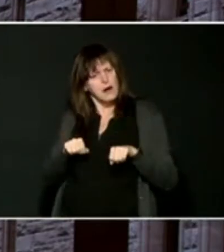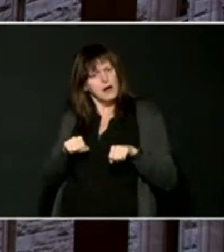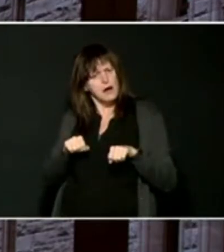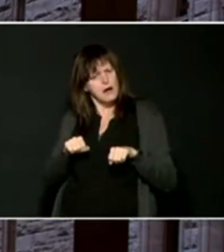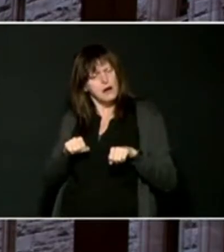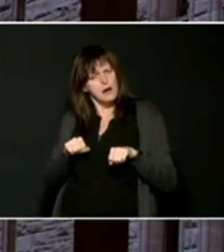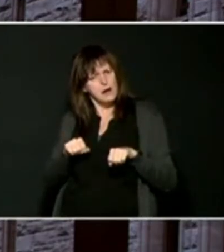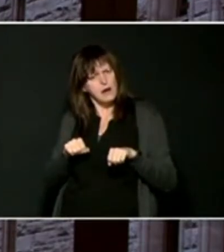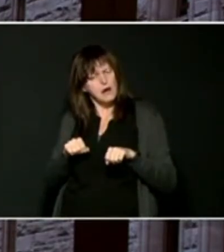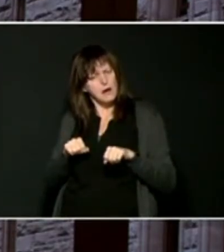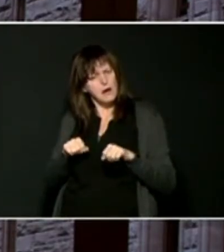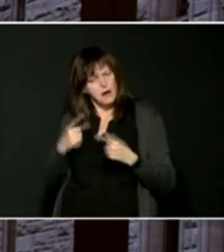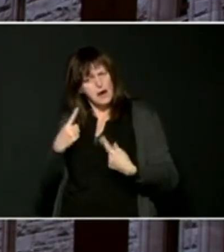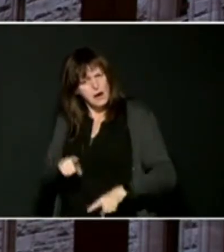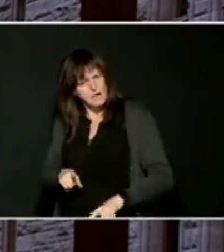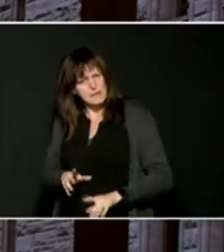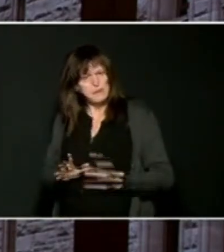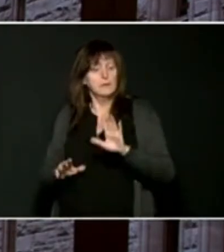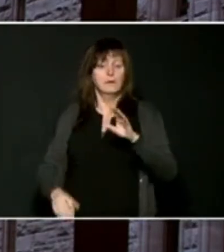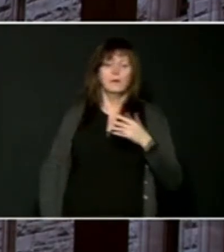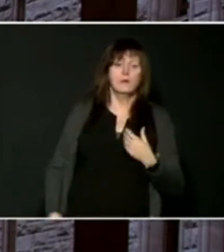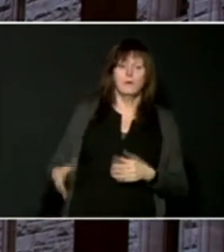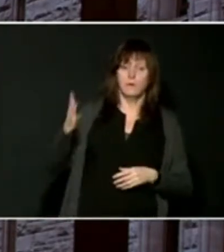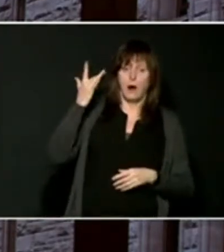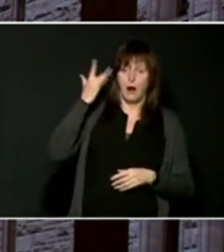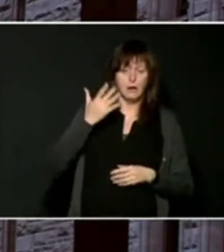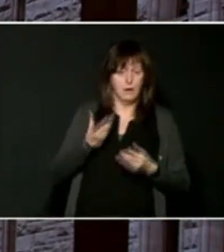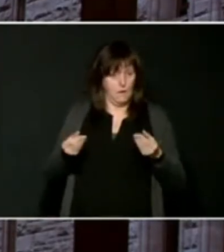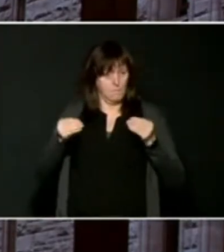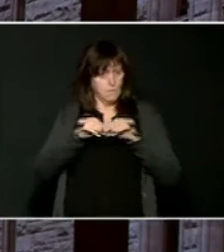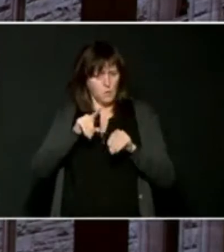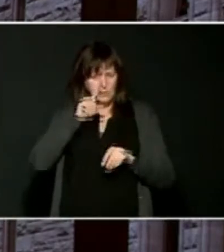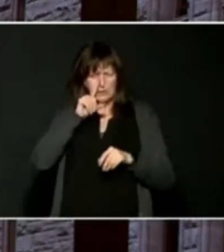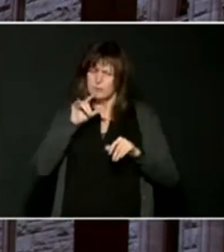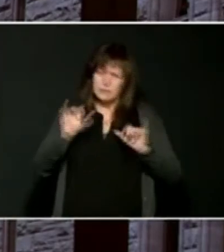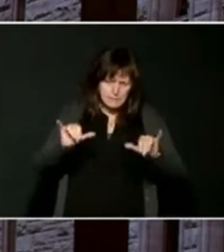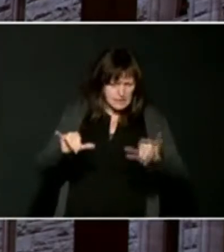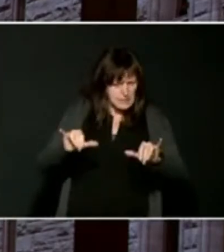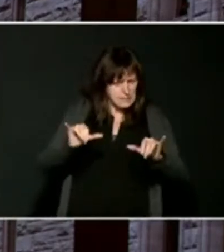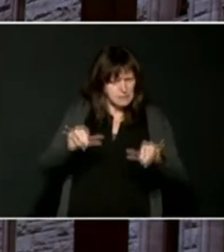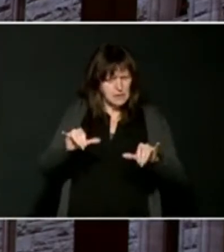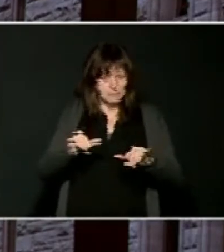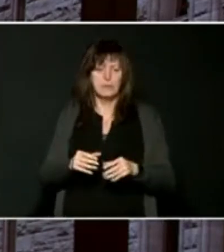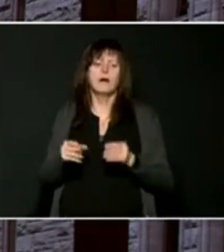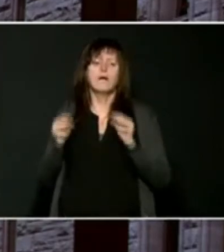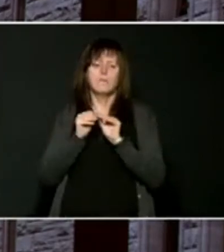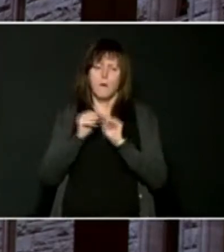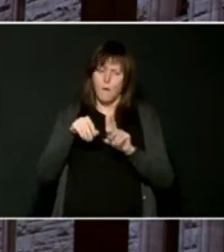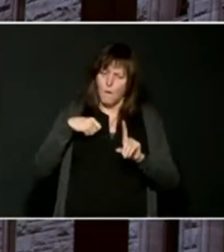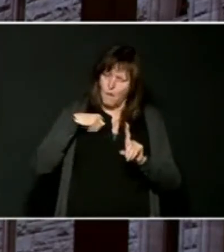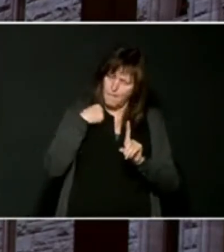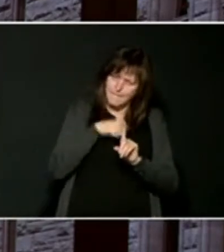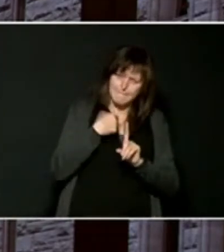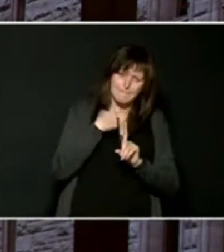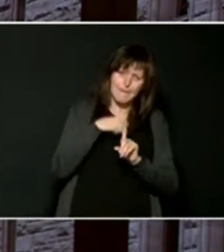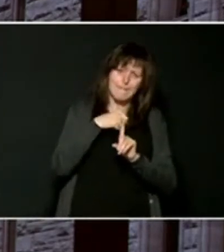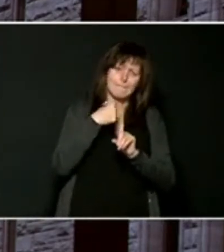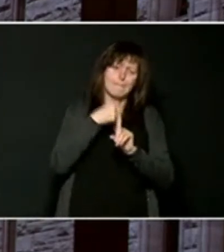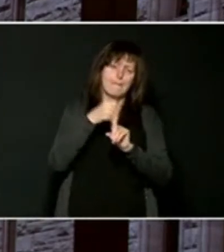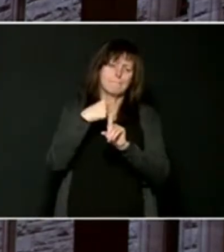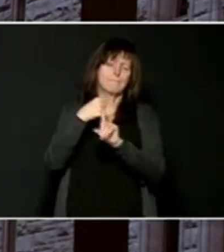in larger testing volumes, it's just more cases overall, and that's an important one to